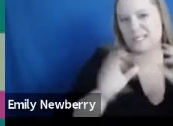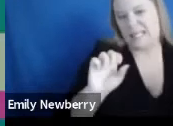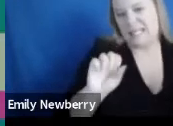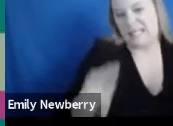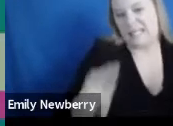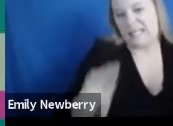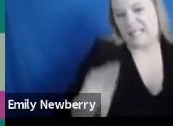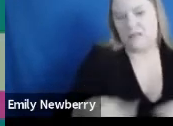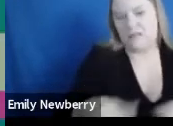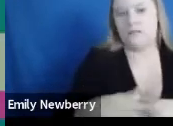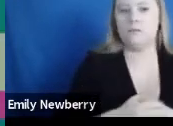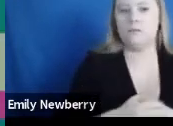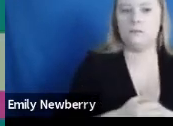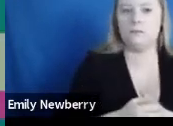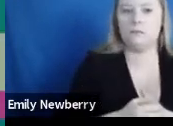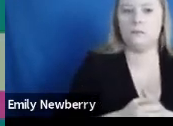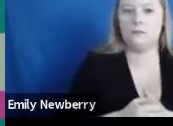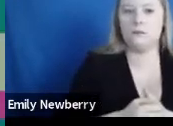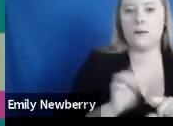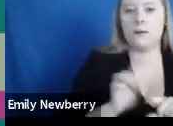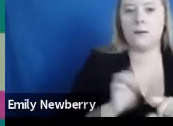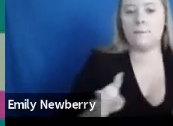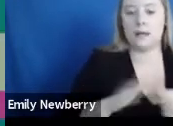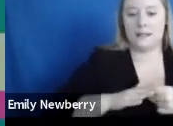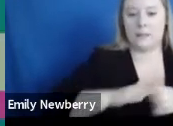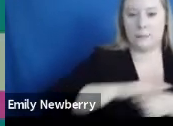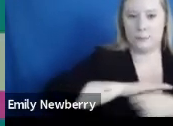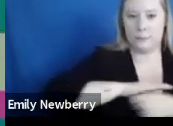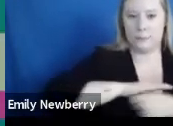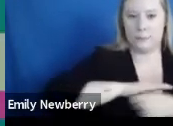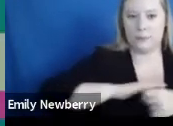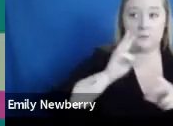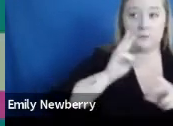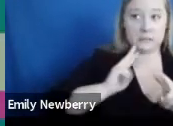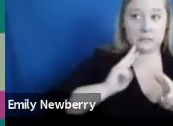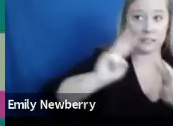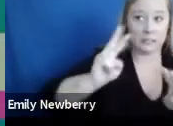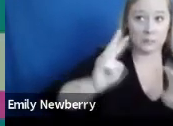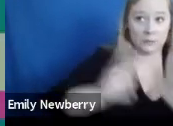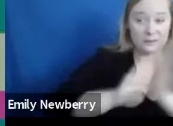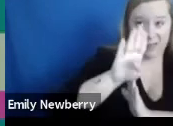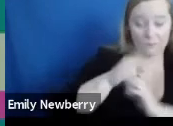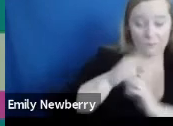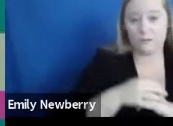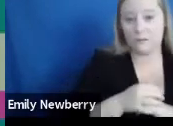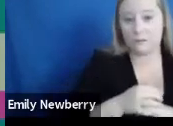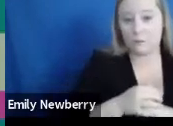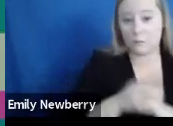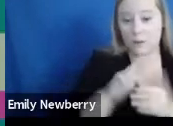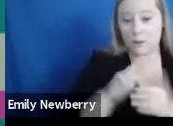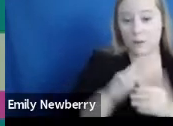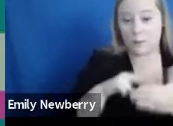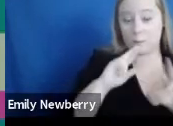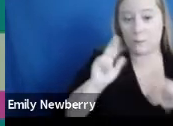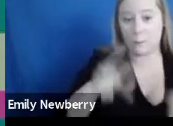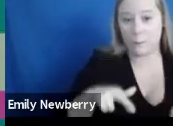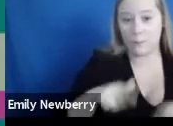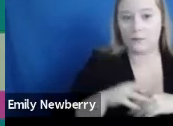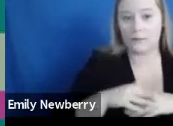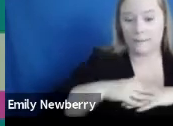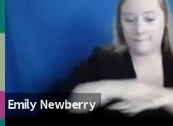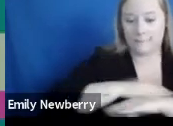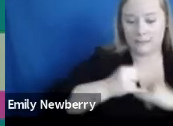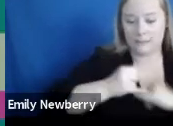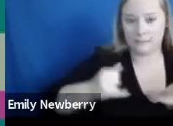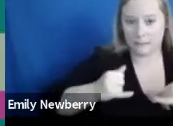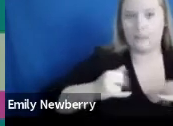But out of the regional foreseeable development reports, the baseline scenario is predicting